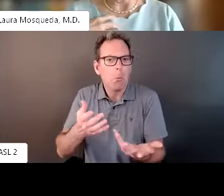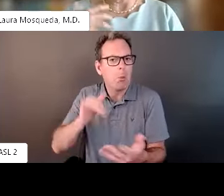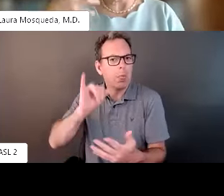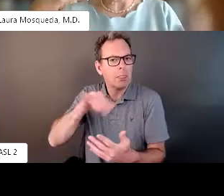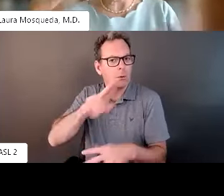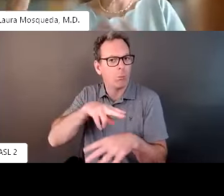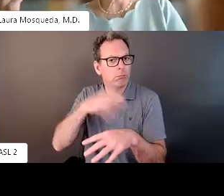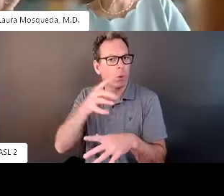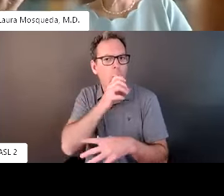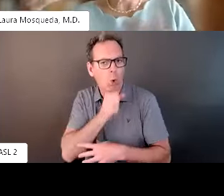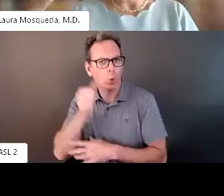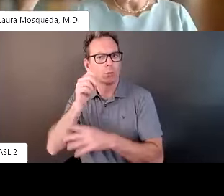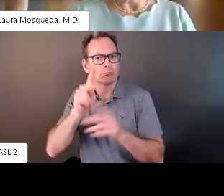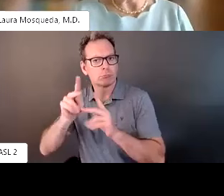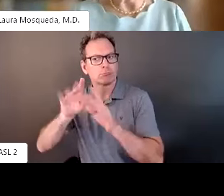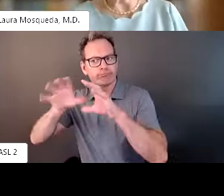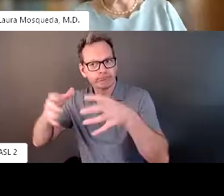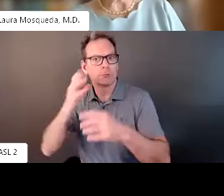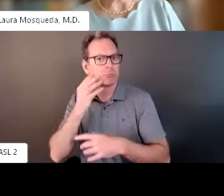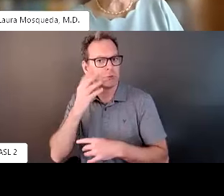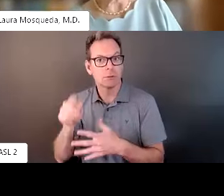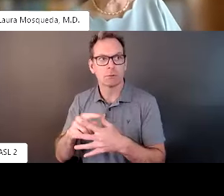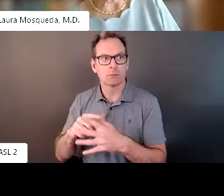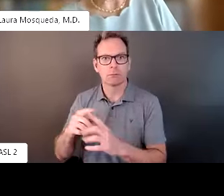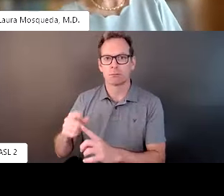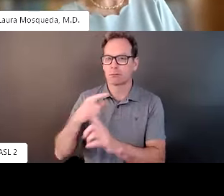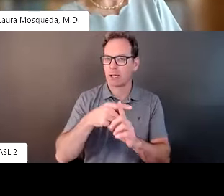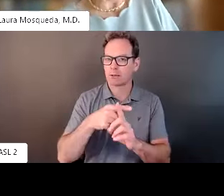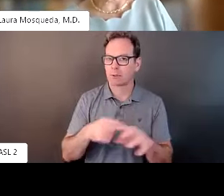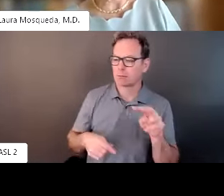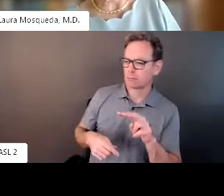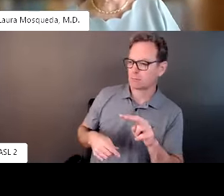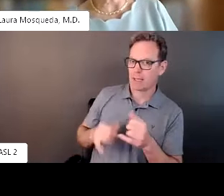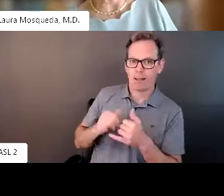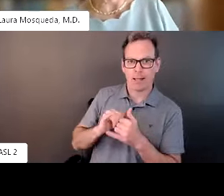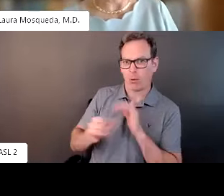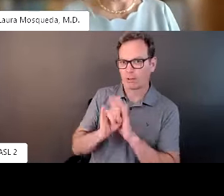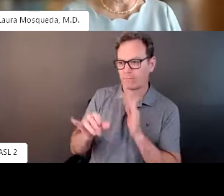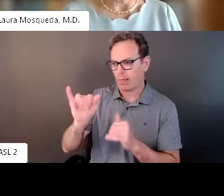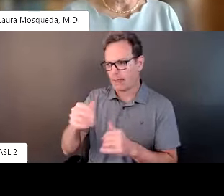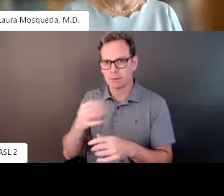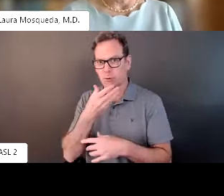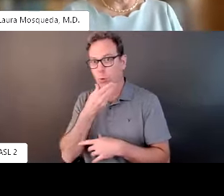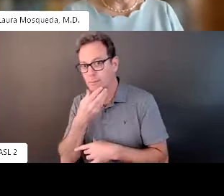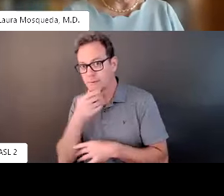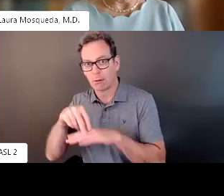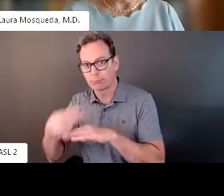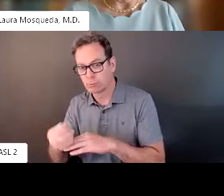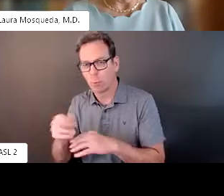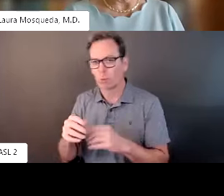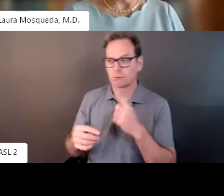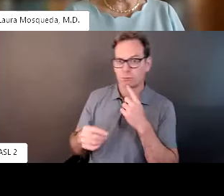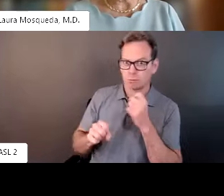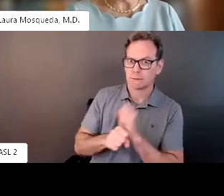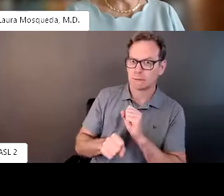to fall, and also problems with identifying an attacker if you can't see or hear them.